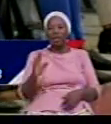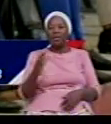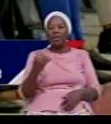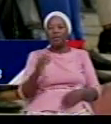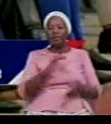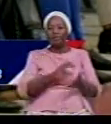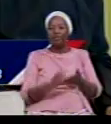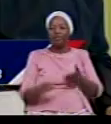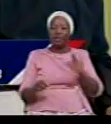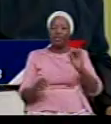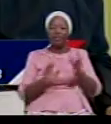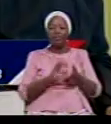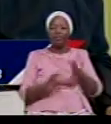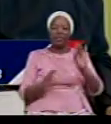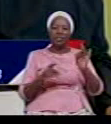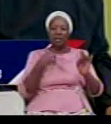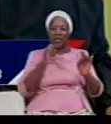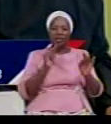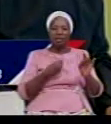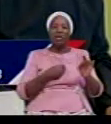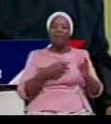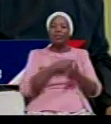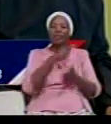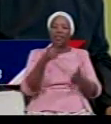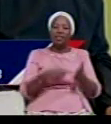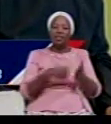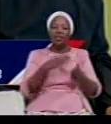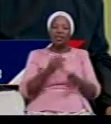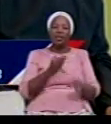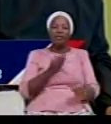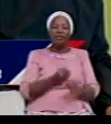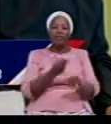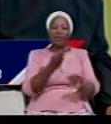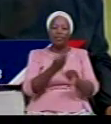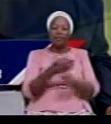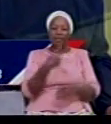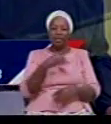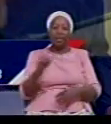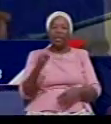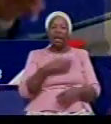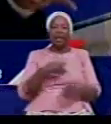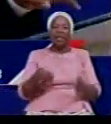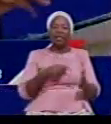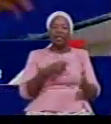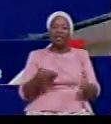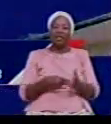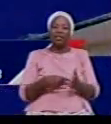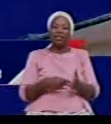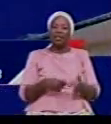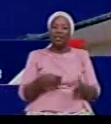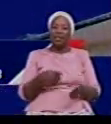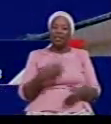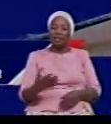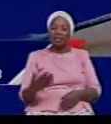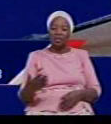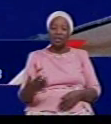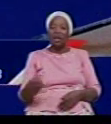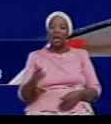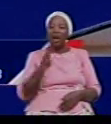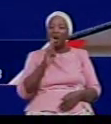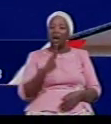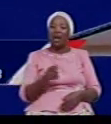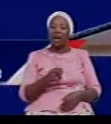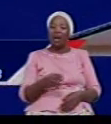verse 8, it says, this is a faithful saying, and these things I will, that